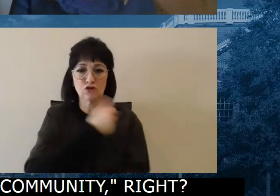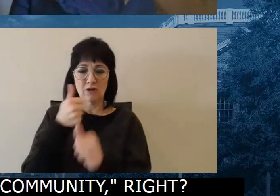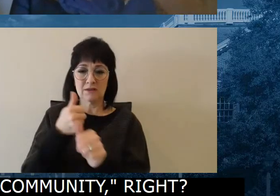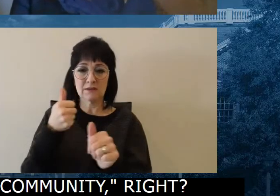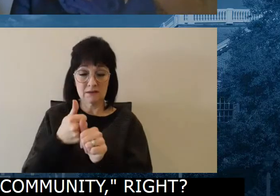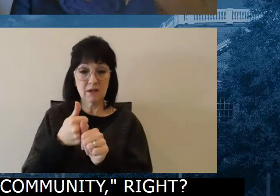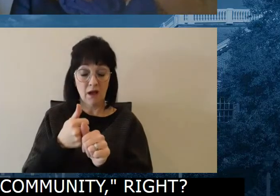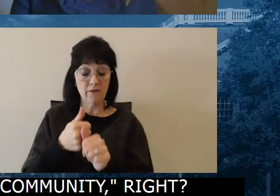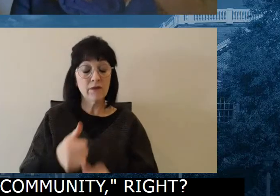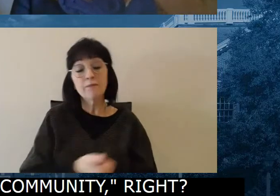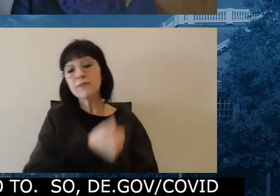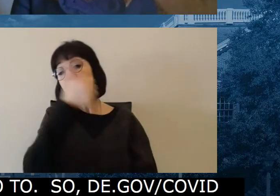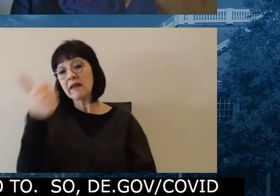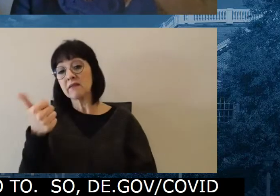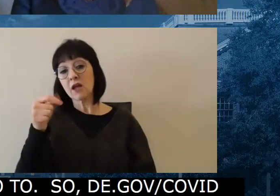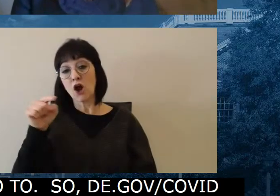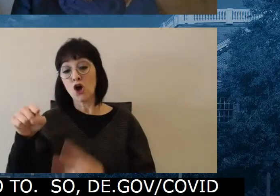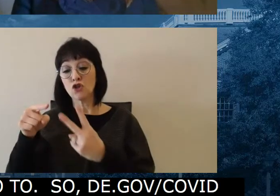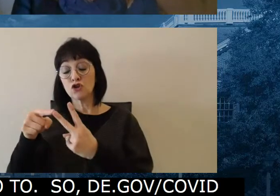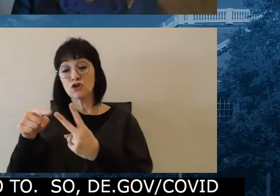site, specifically